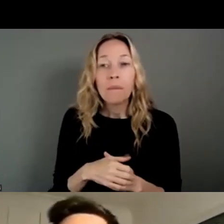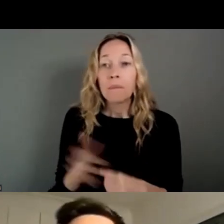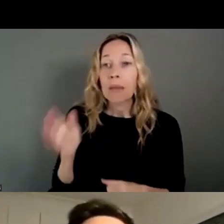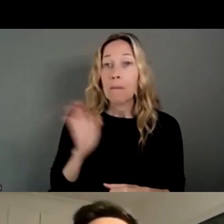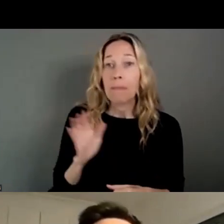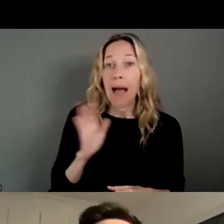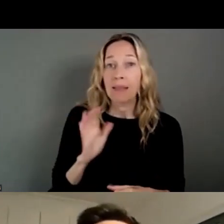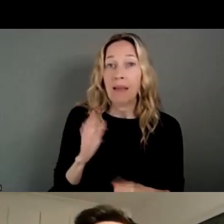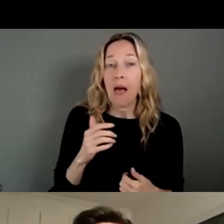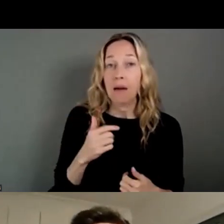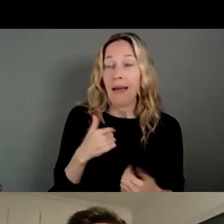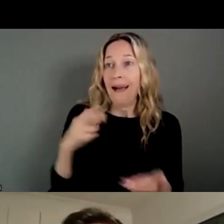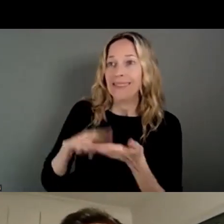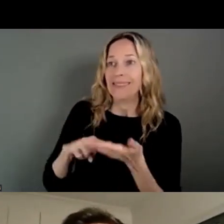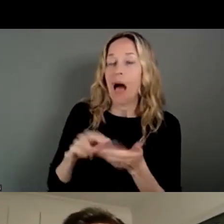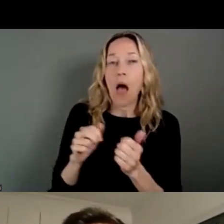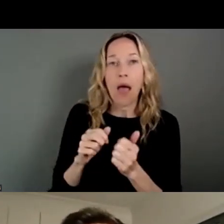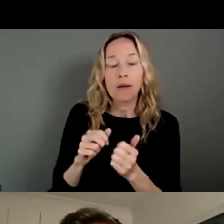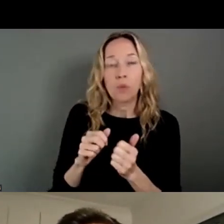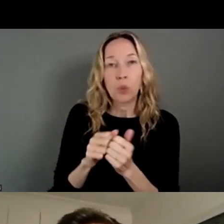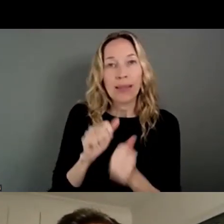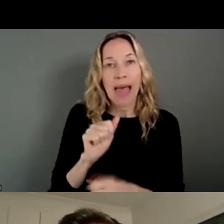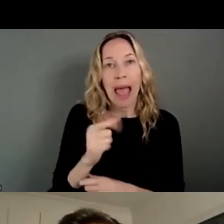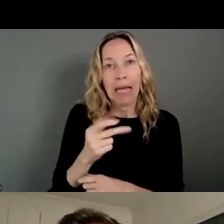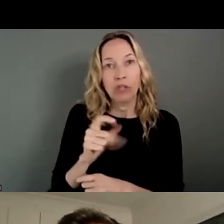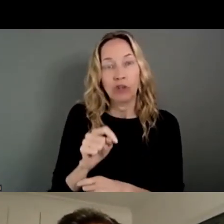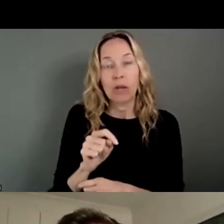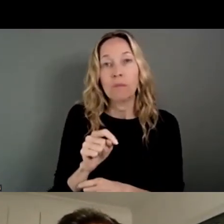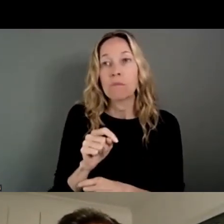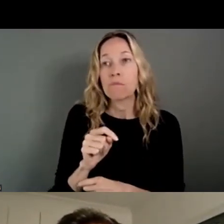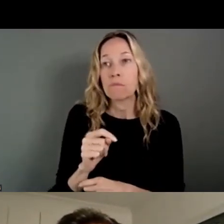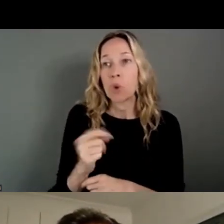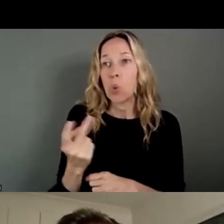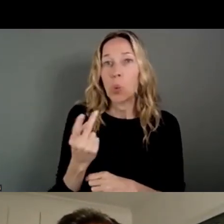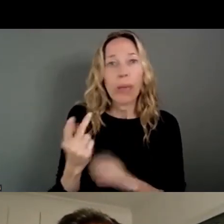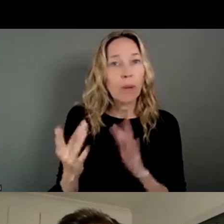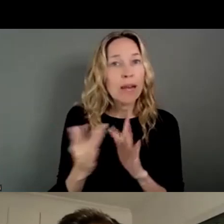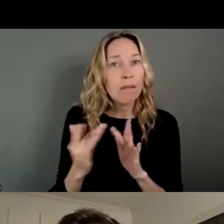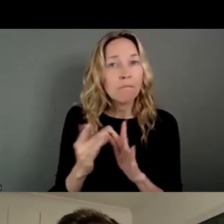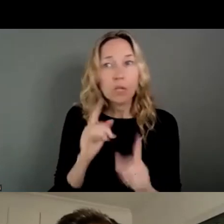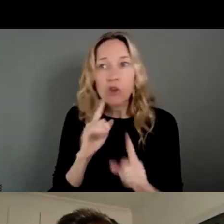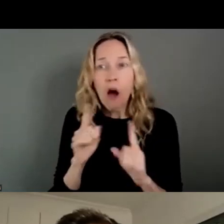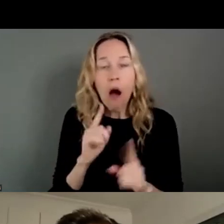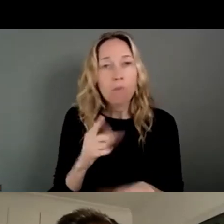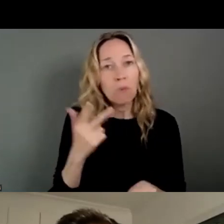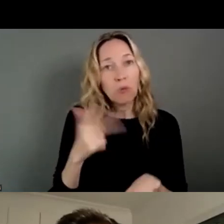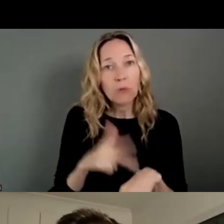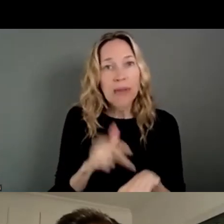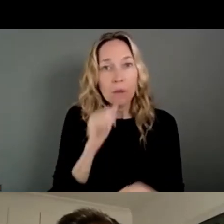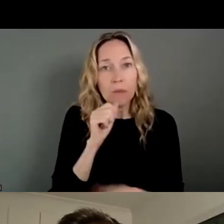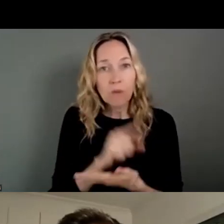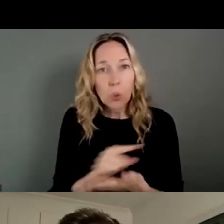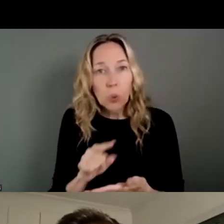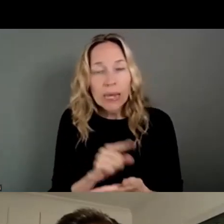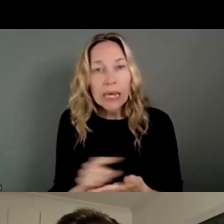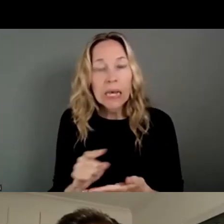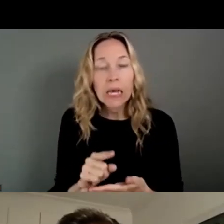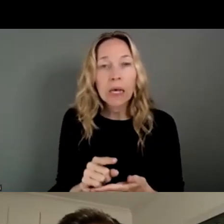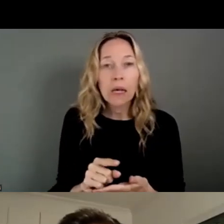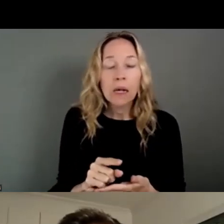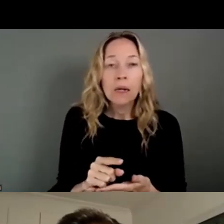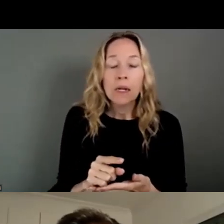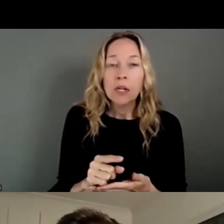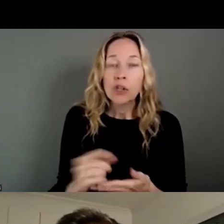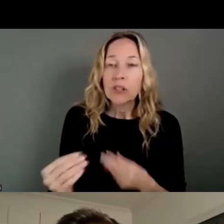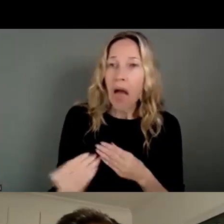know, 3 times a week, you know, and be going back and forth and helping to refine each other's ideas. You know,